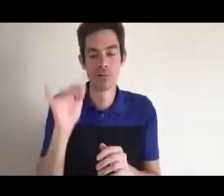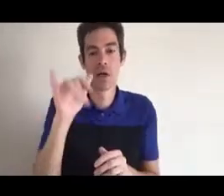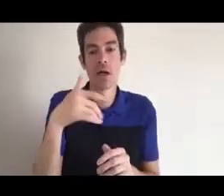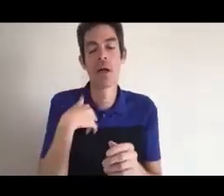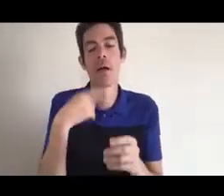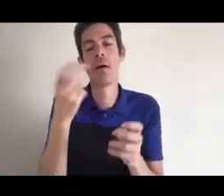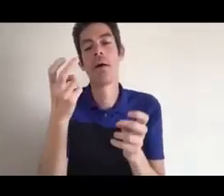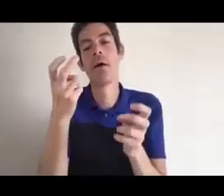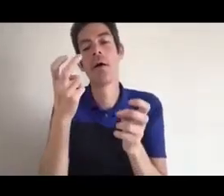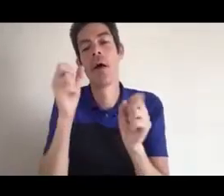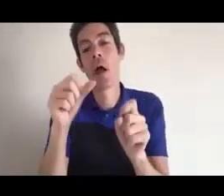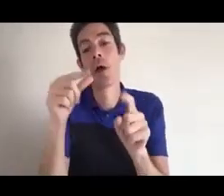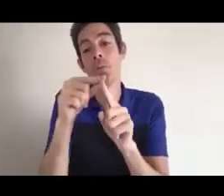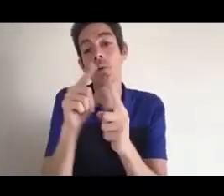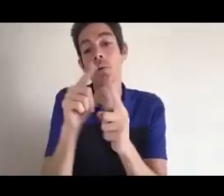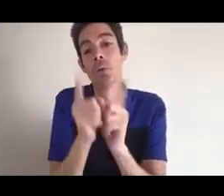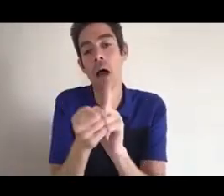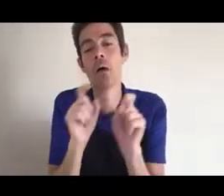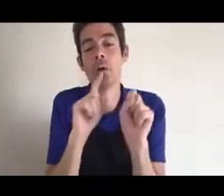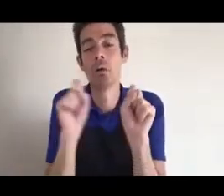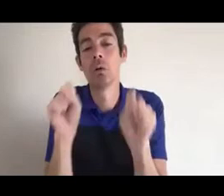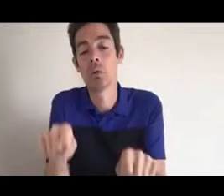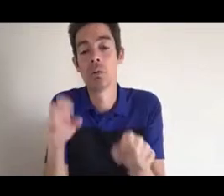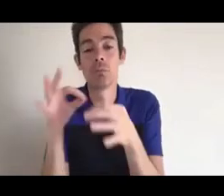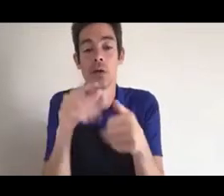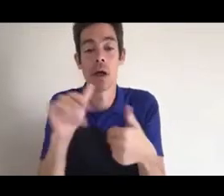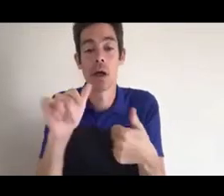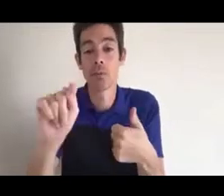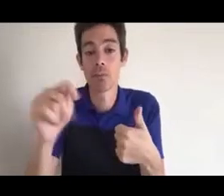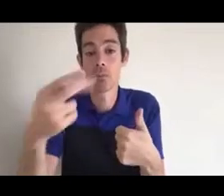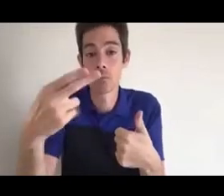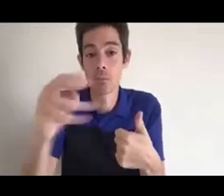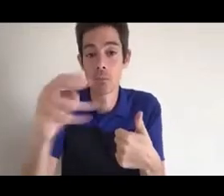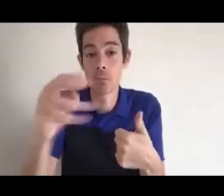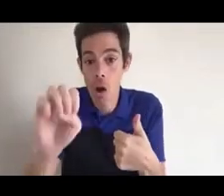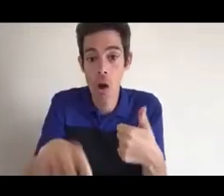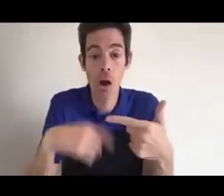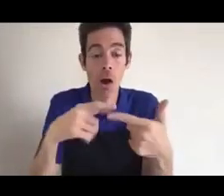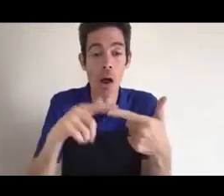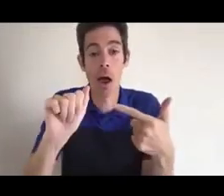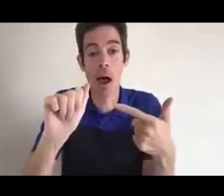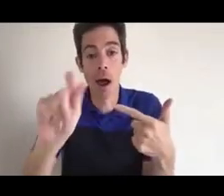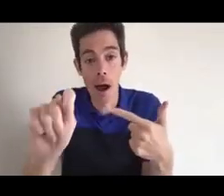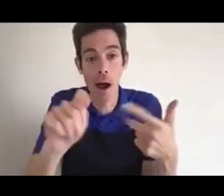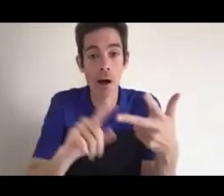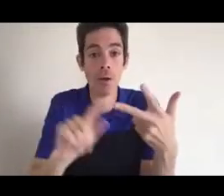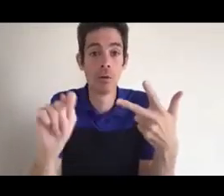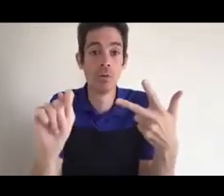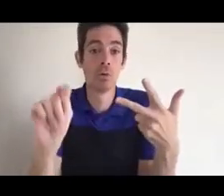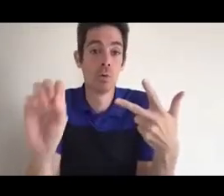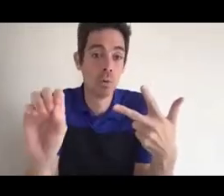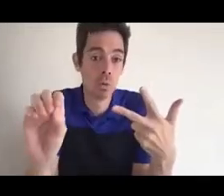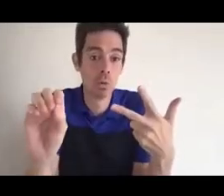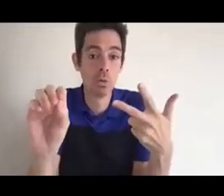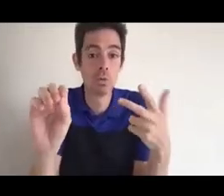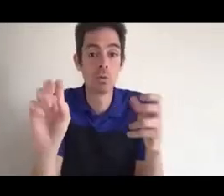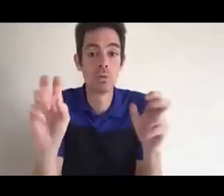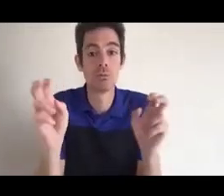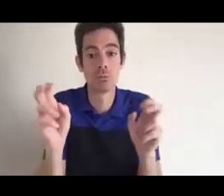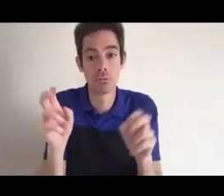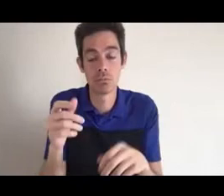it's clear. So a word translated could be like the,